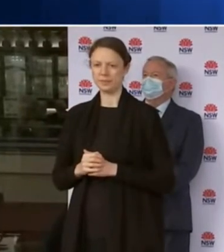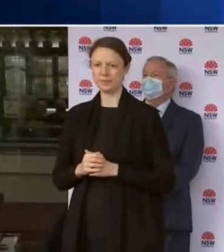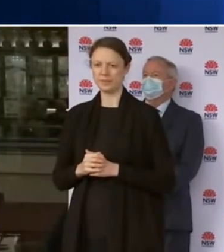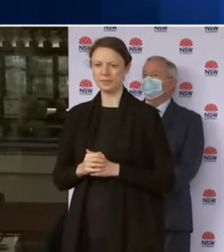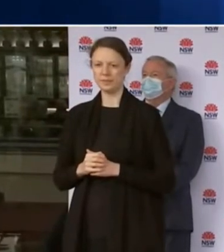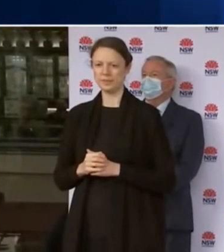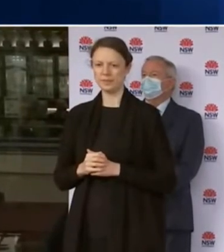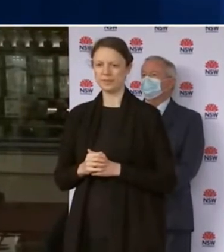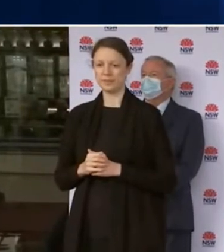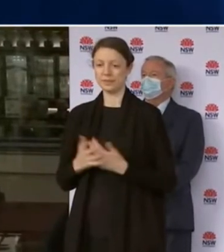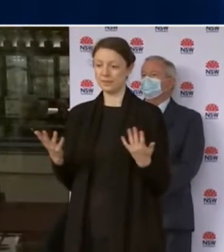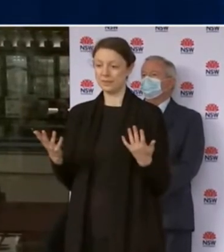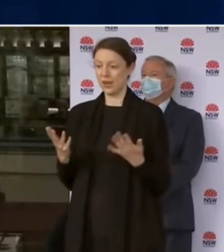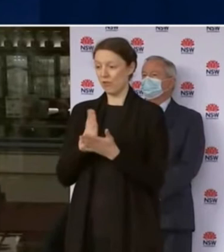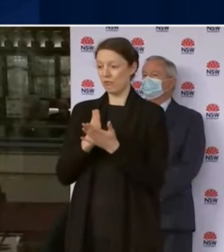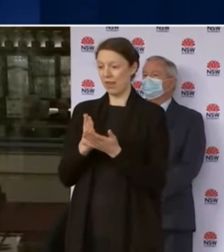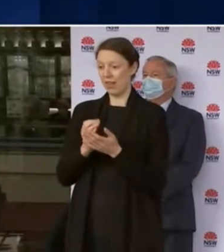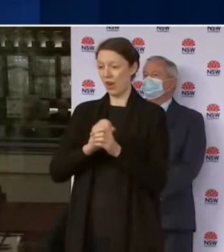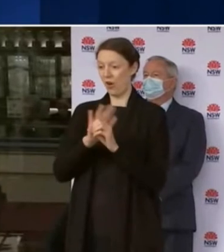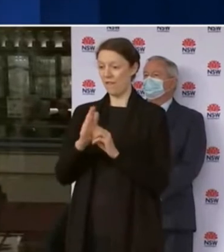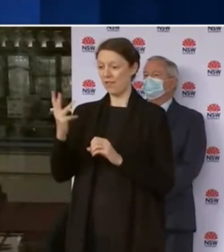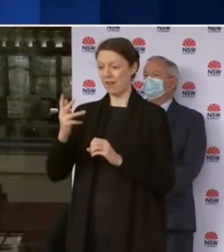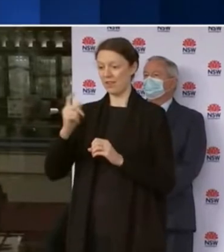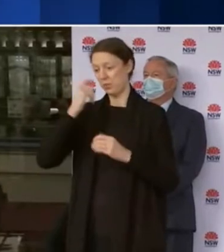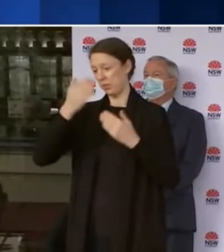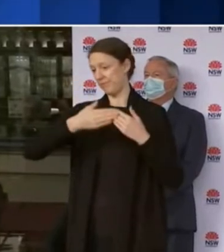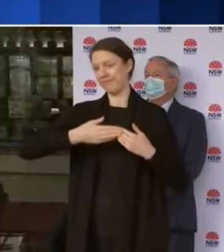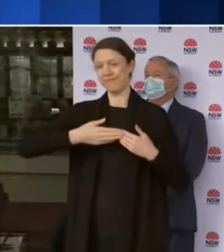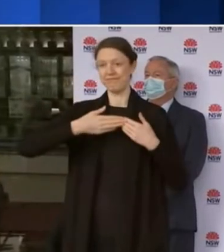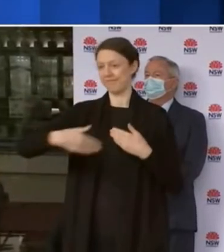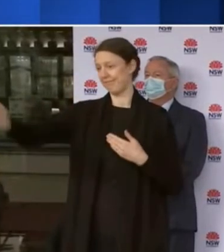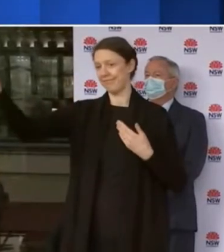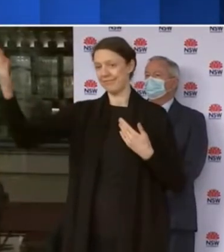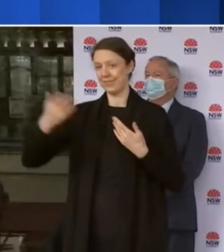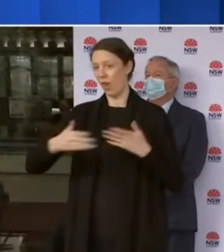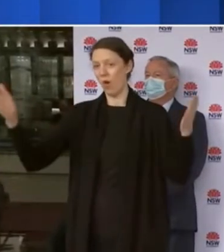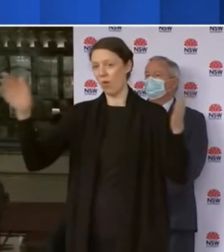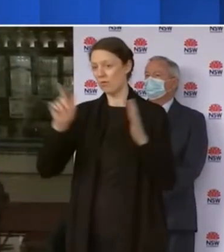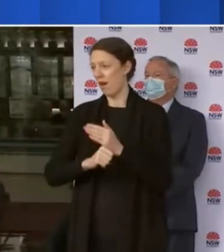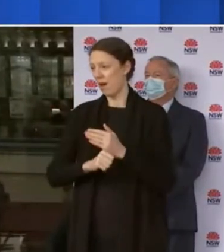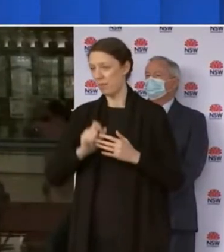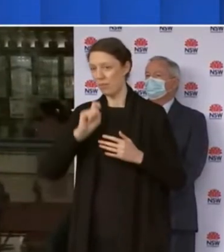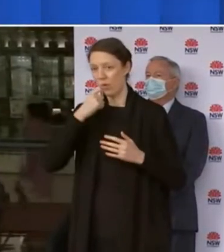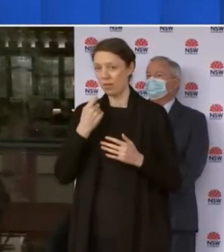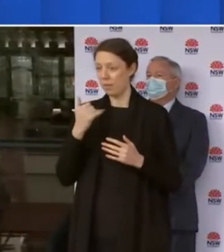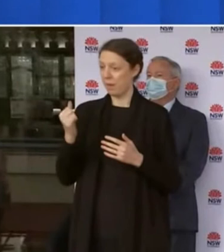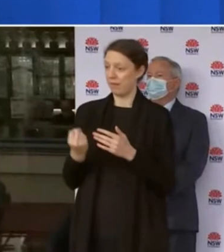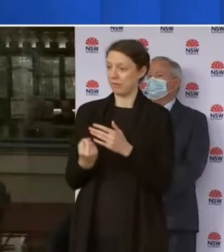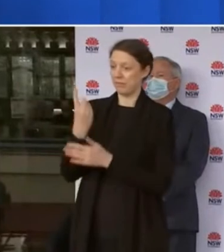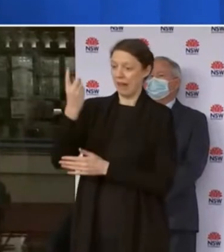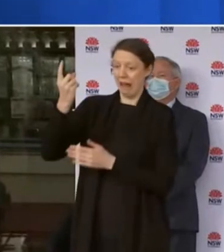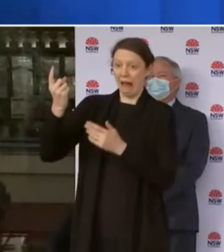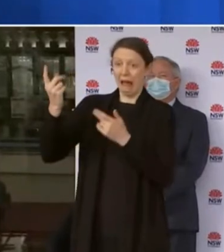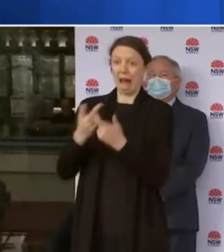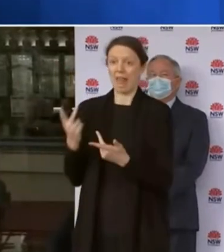get to COVID normal. It's very true. COVID-19 might be around for a long time. We don't know how long it will be around for. We don't know if another virus